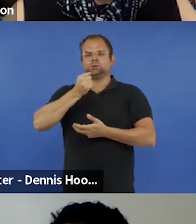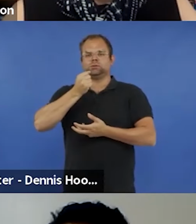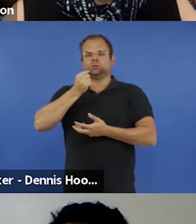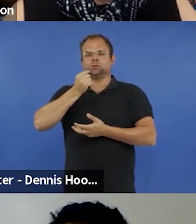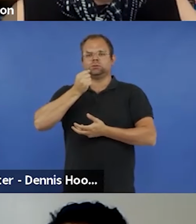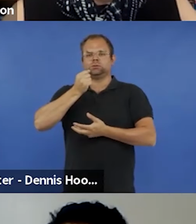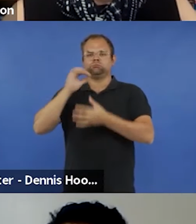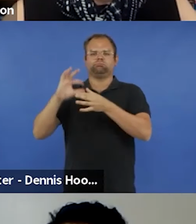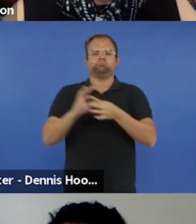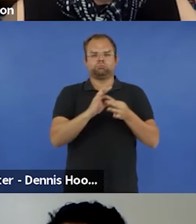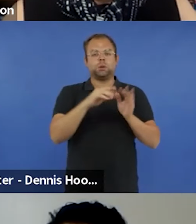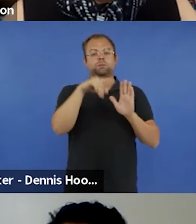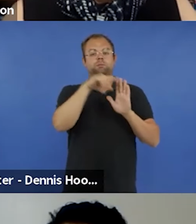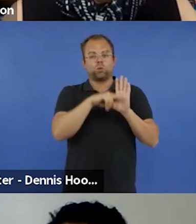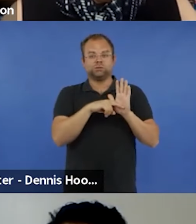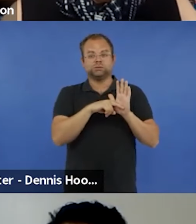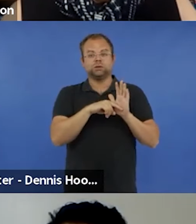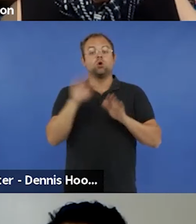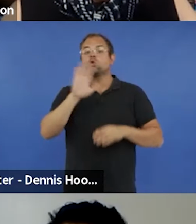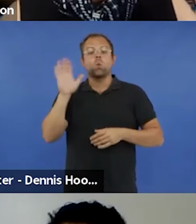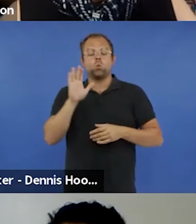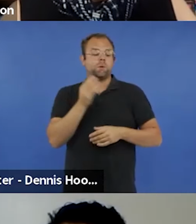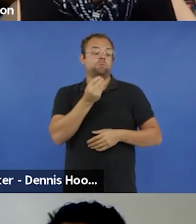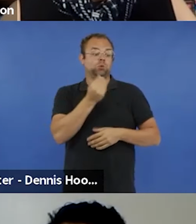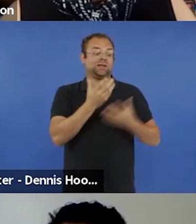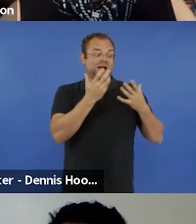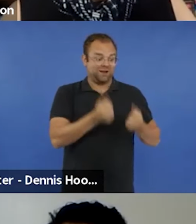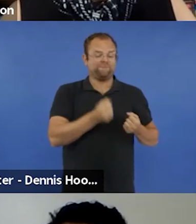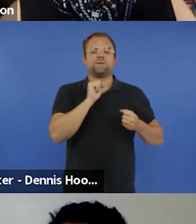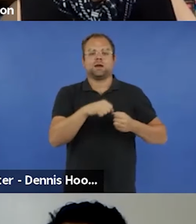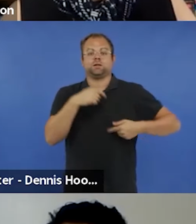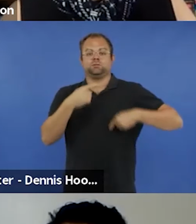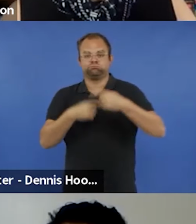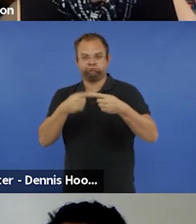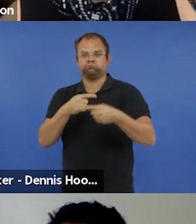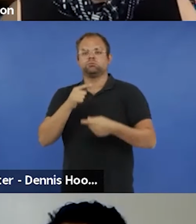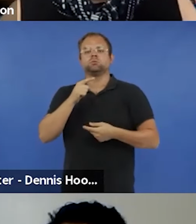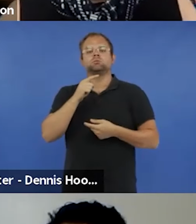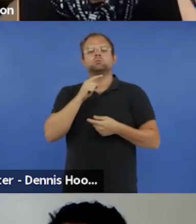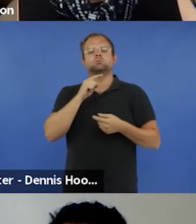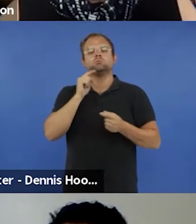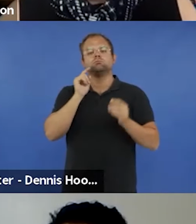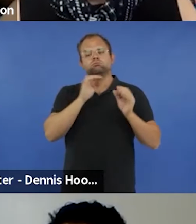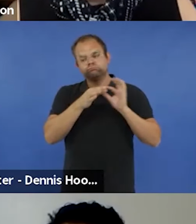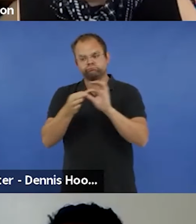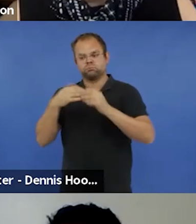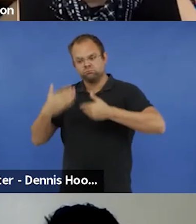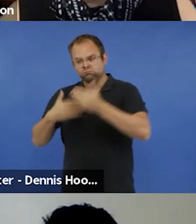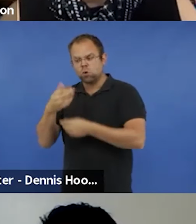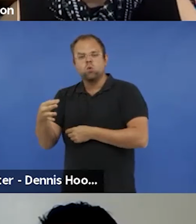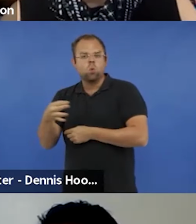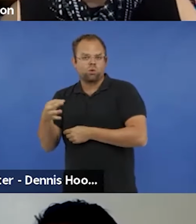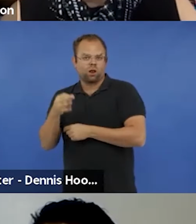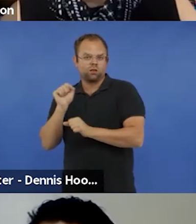loop where from the bottom up, the decision makers at the national level who have been